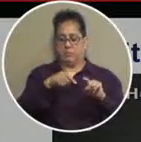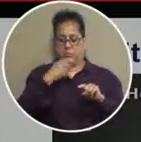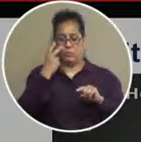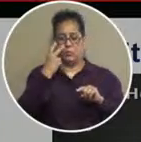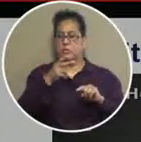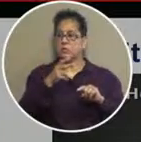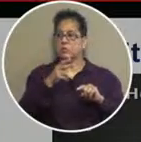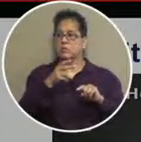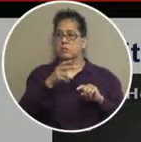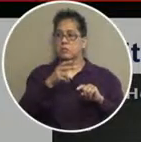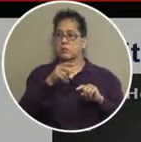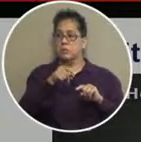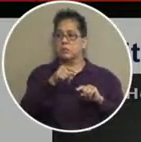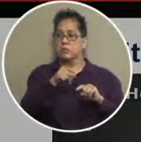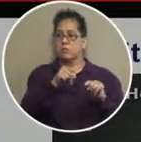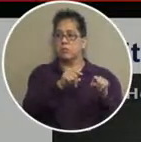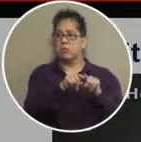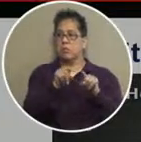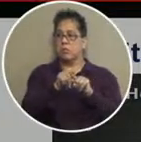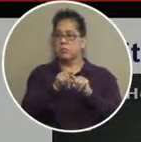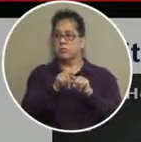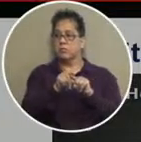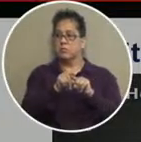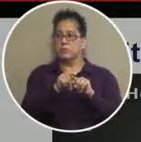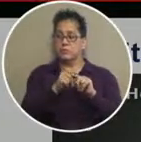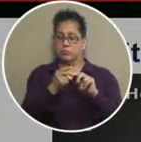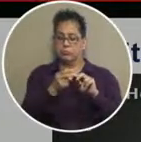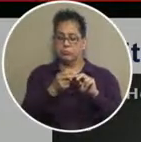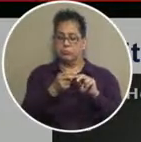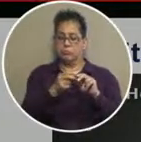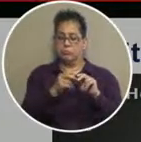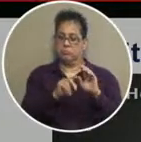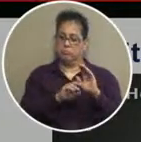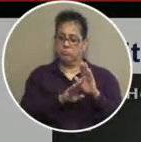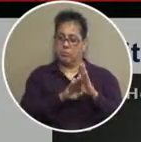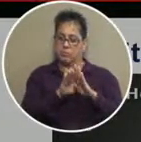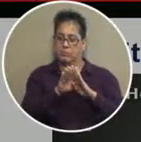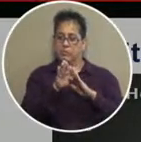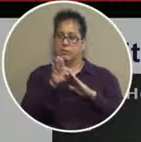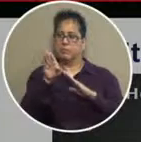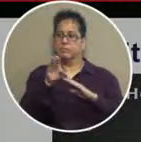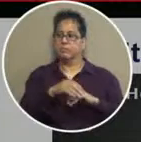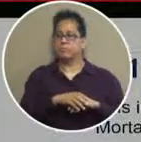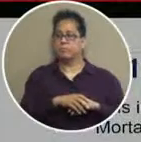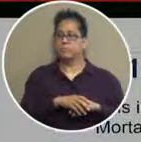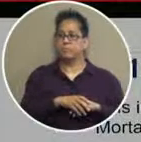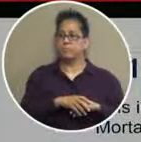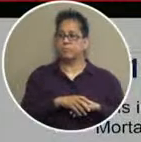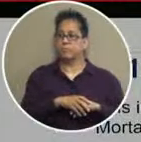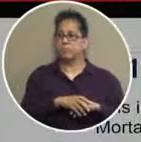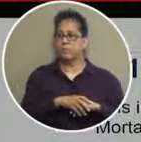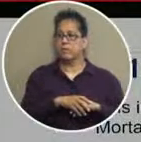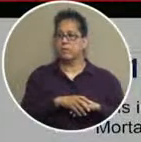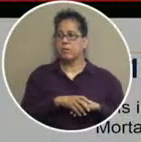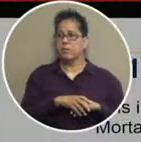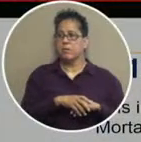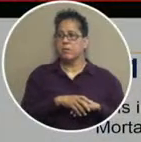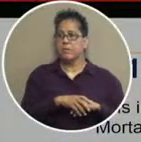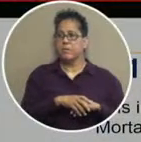continues in a not so upward trend. Next slide, please.